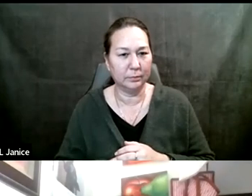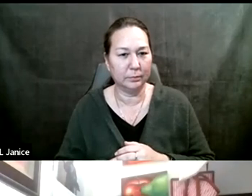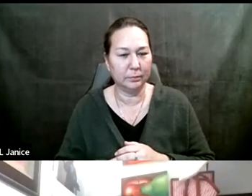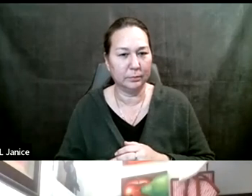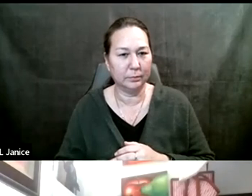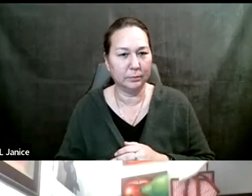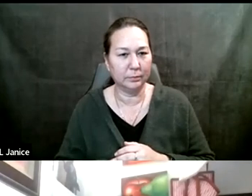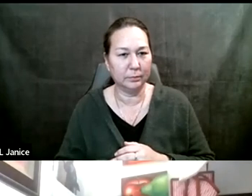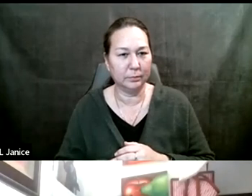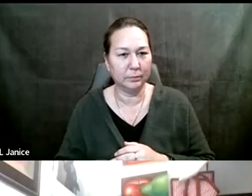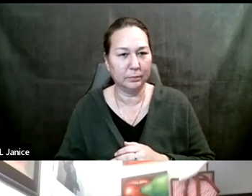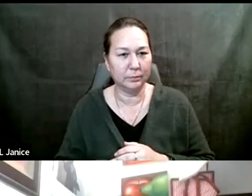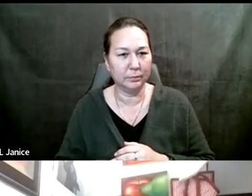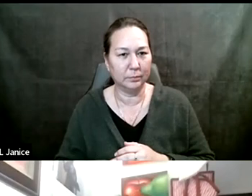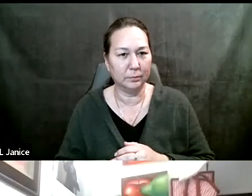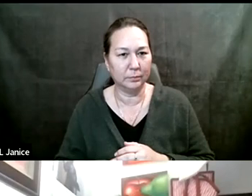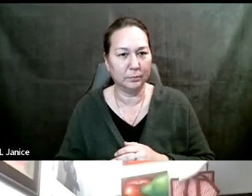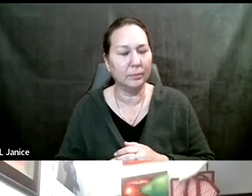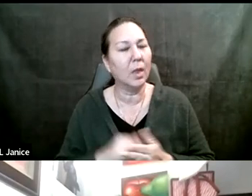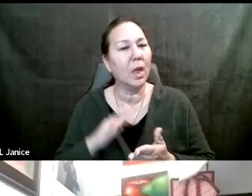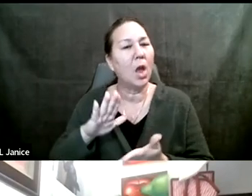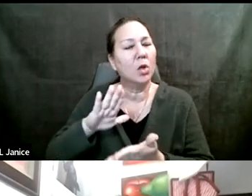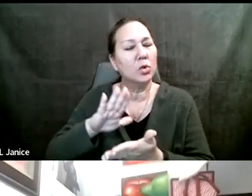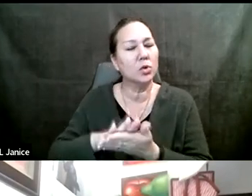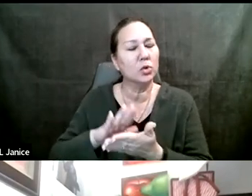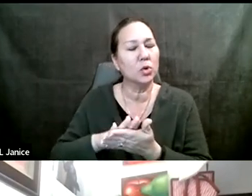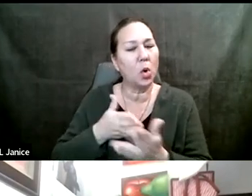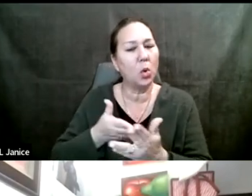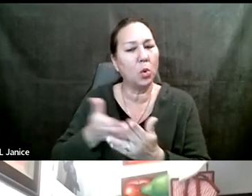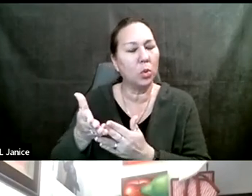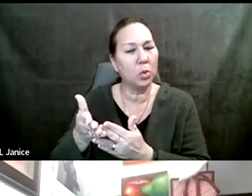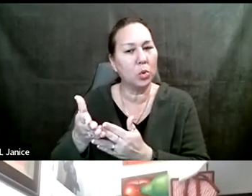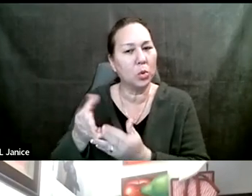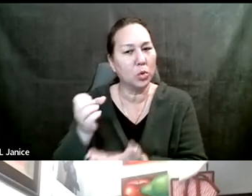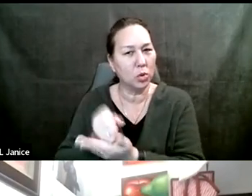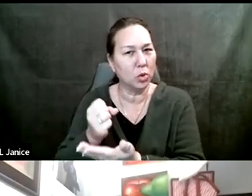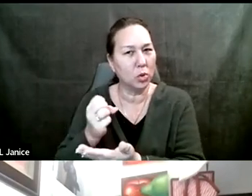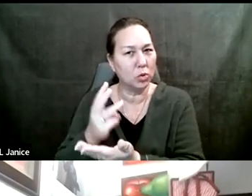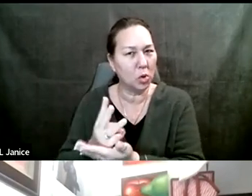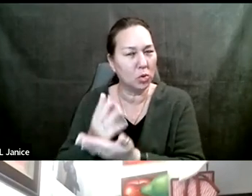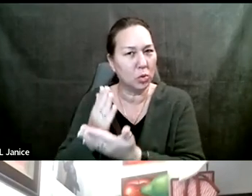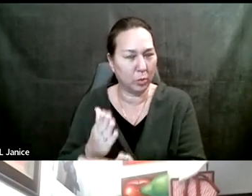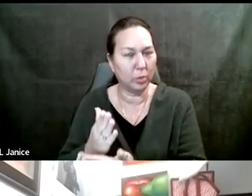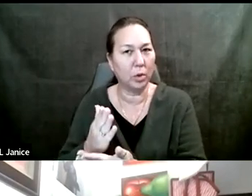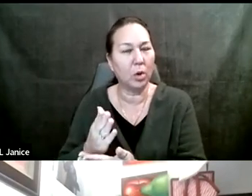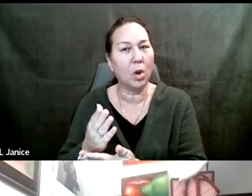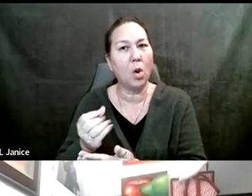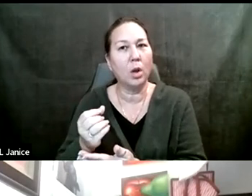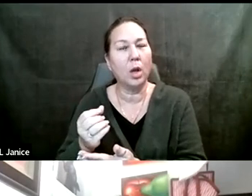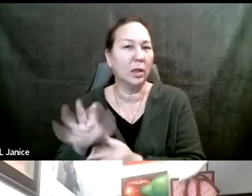the school should uh through the social worker of the family liaison